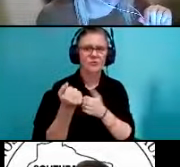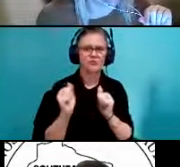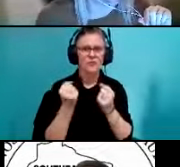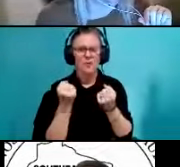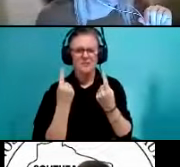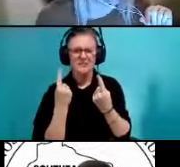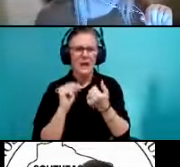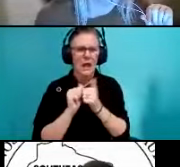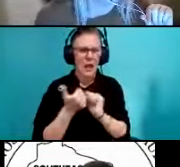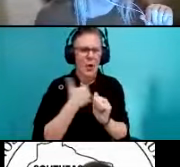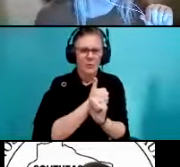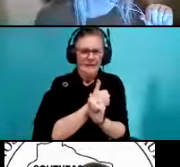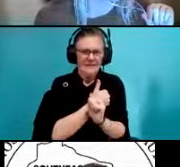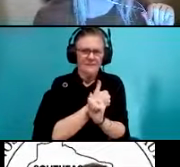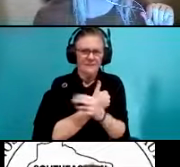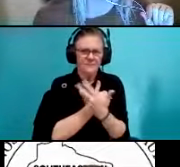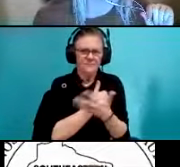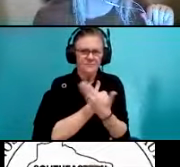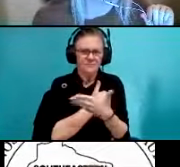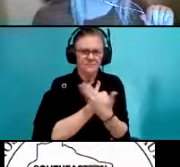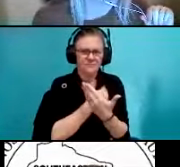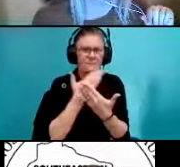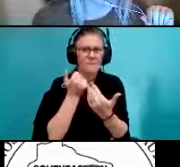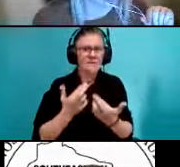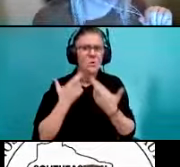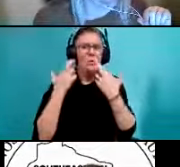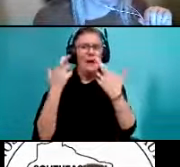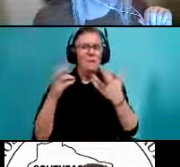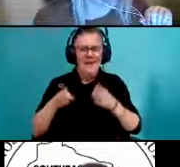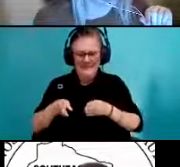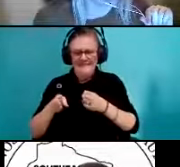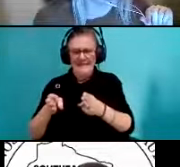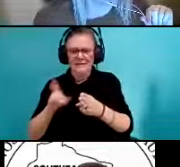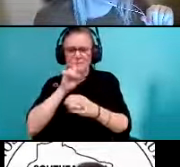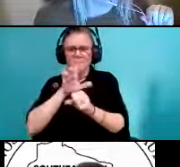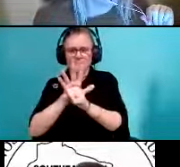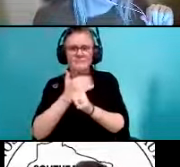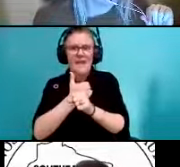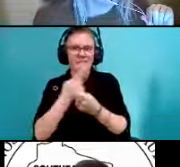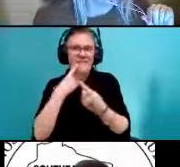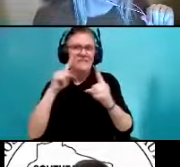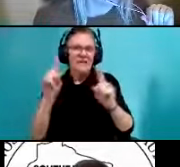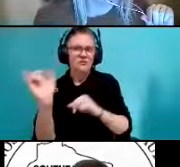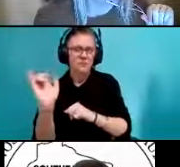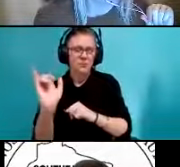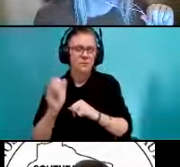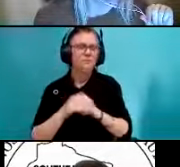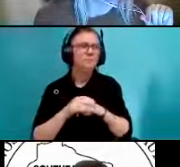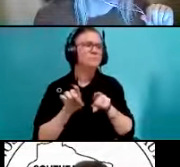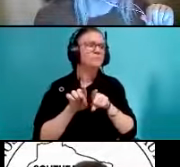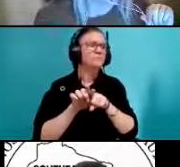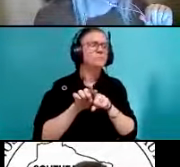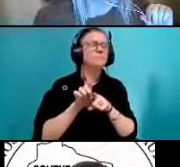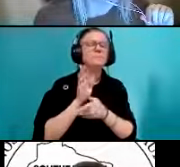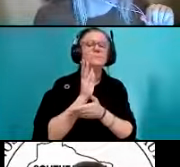understand, how can we, best recommend these lanes so they do have that effect. And then, along